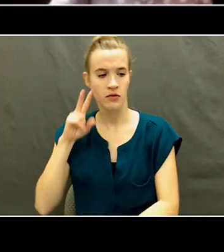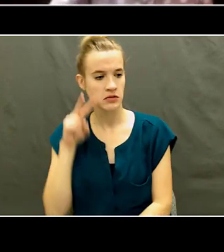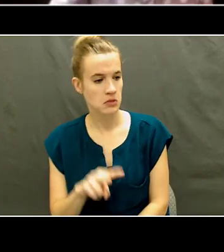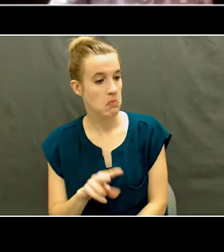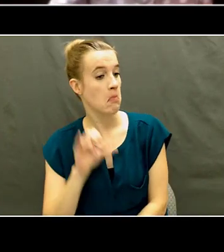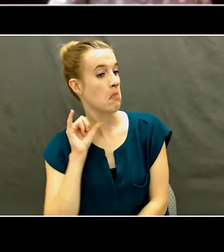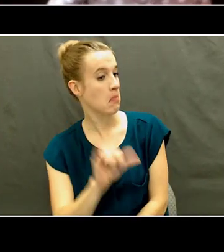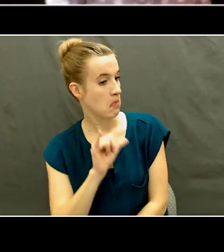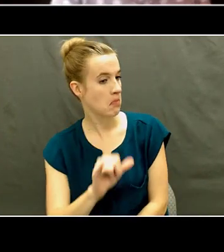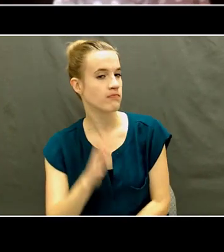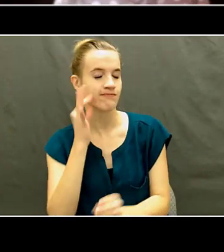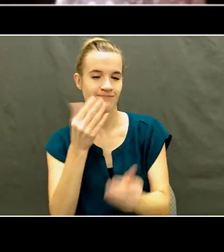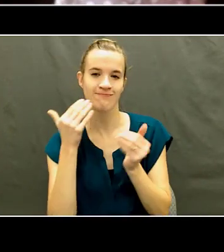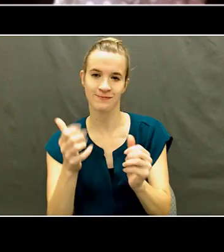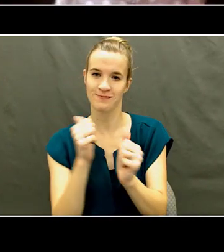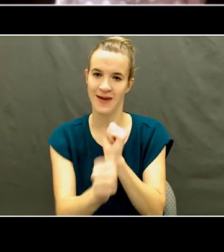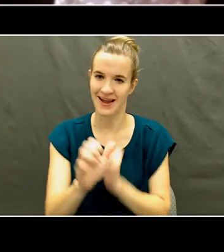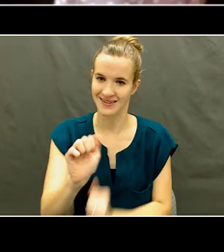the ADA.